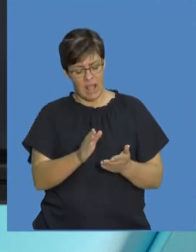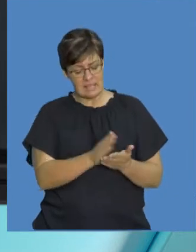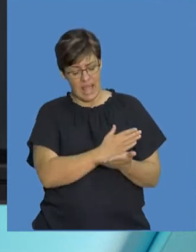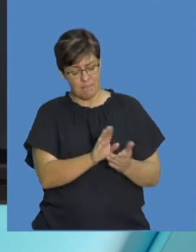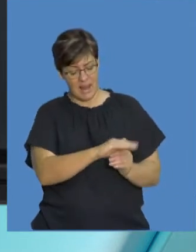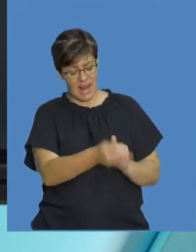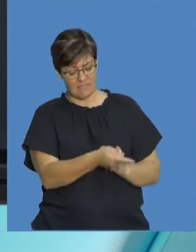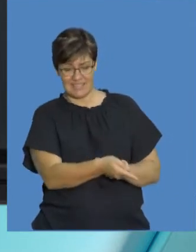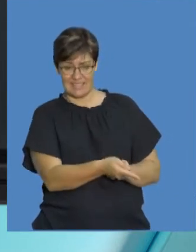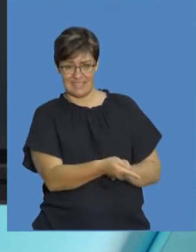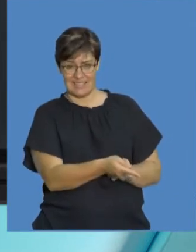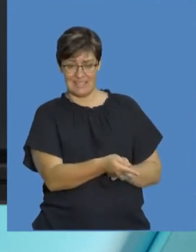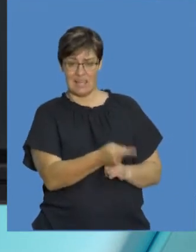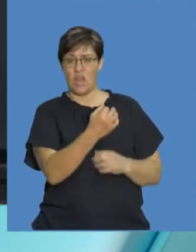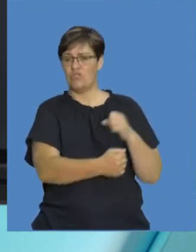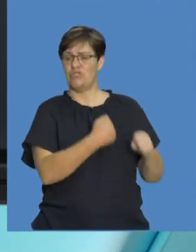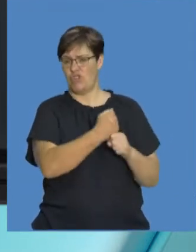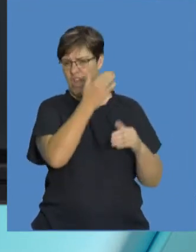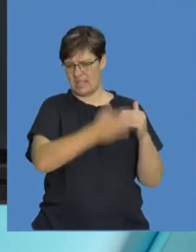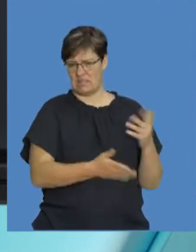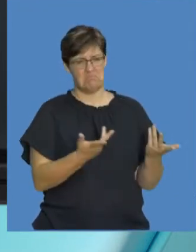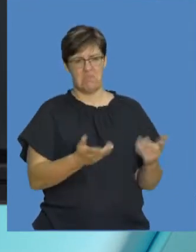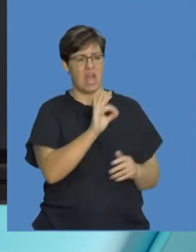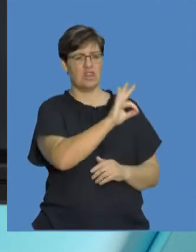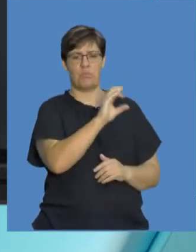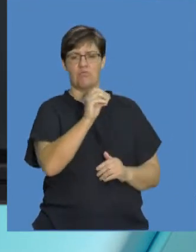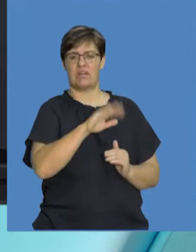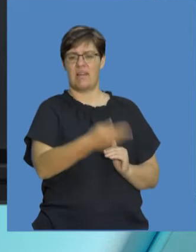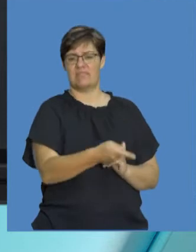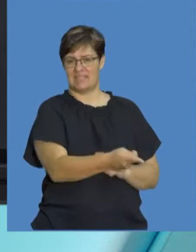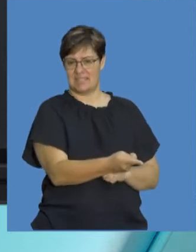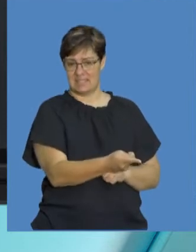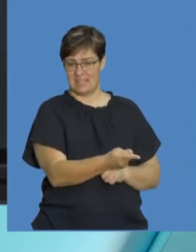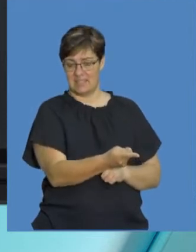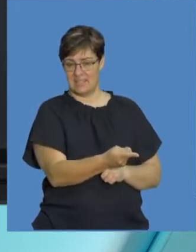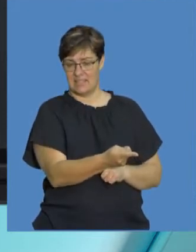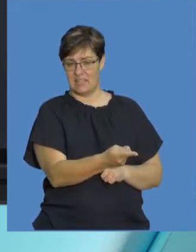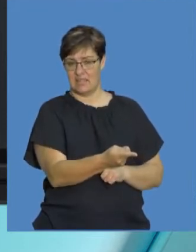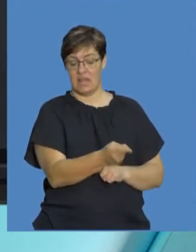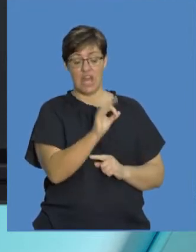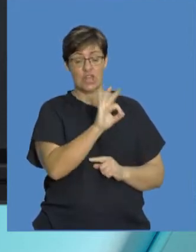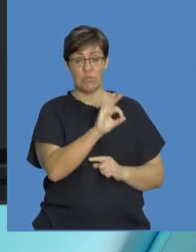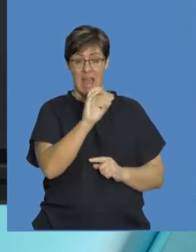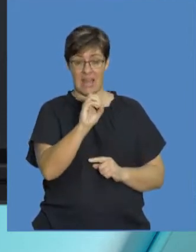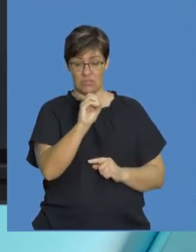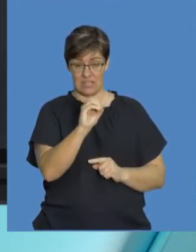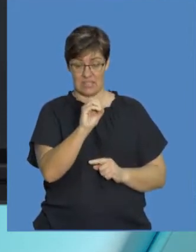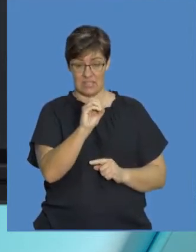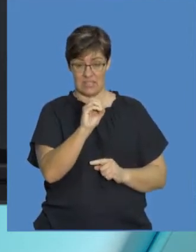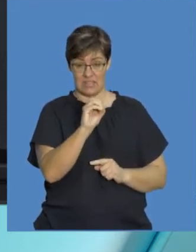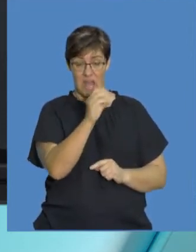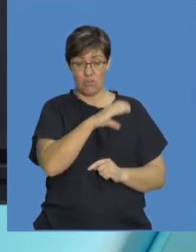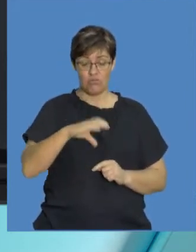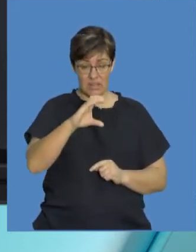some items left over at the end of the year, say there was 300 Rand left over, that credit of